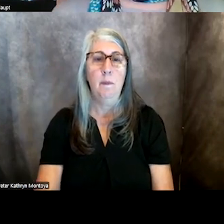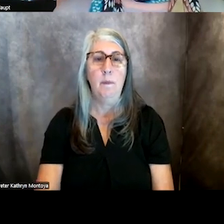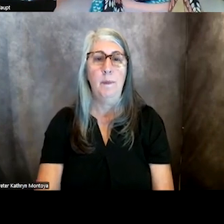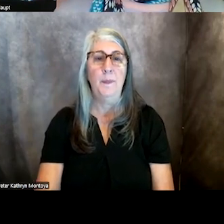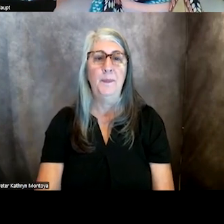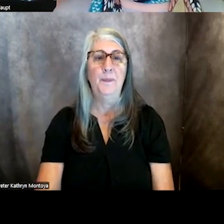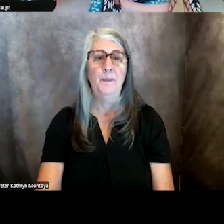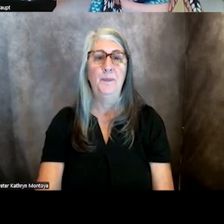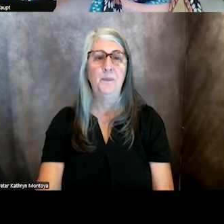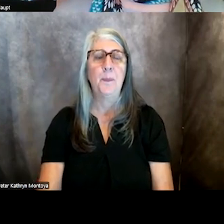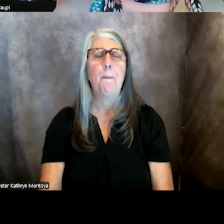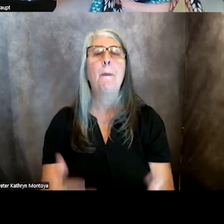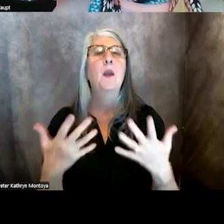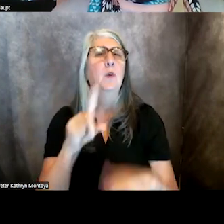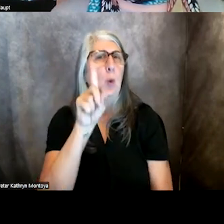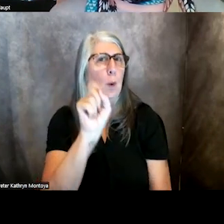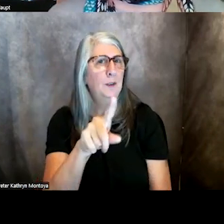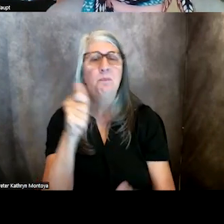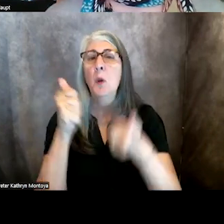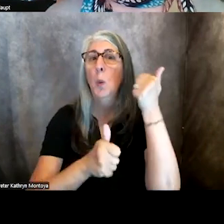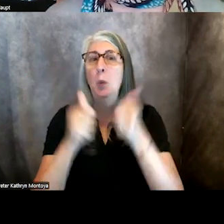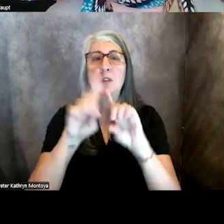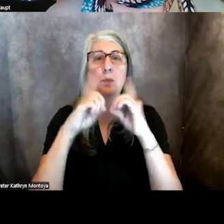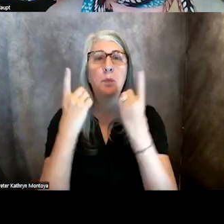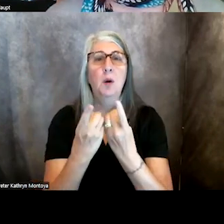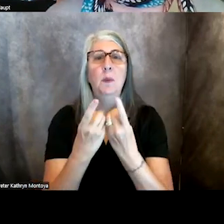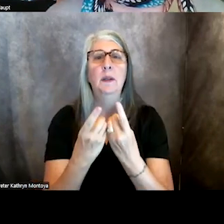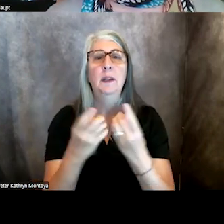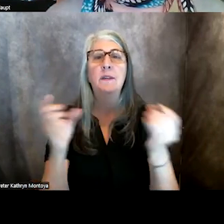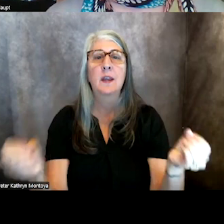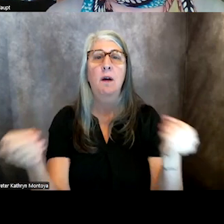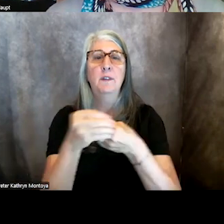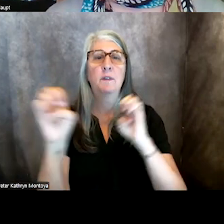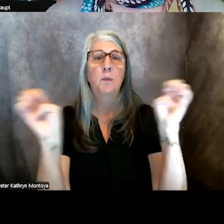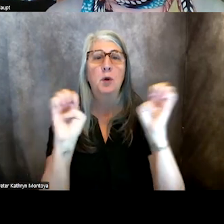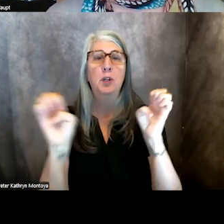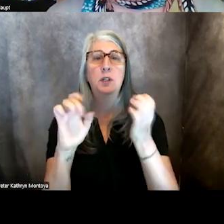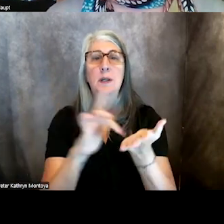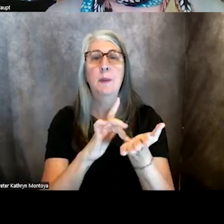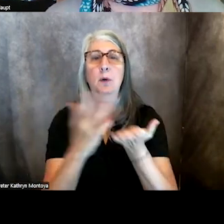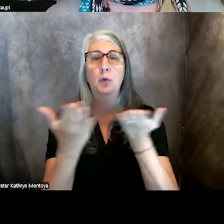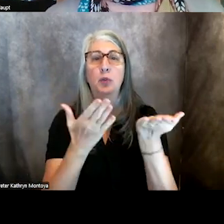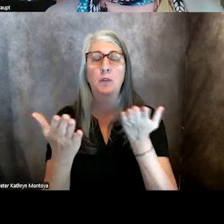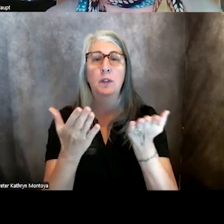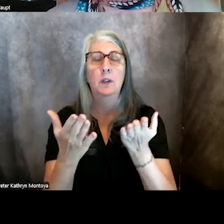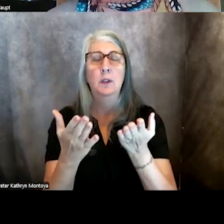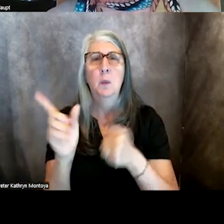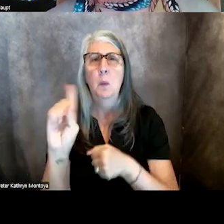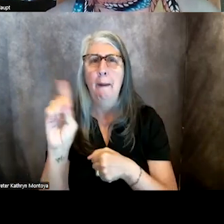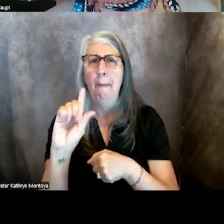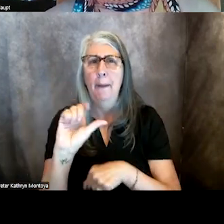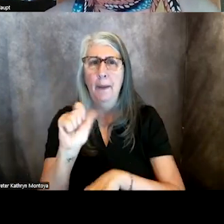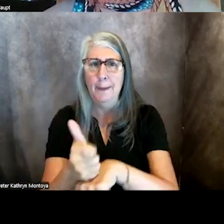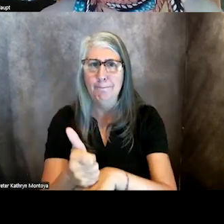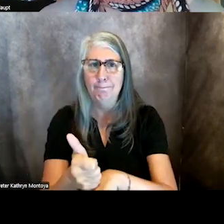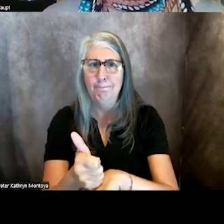in which department is the Office of Emergency Medical Services housed? Now, this is a very